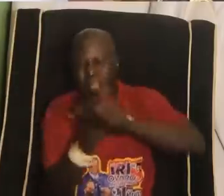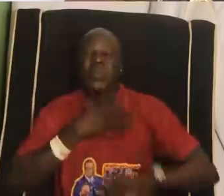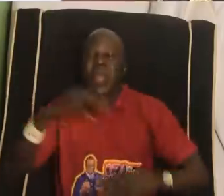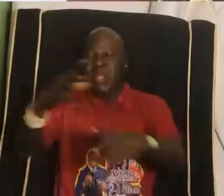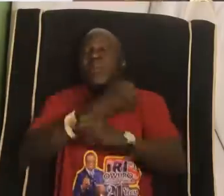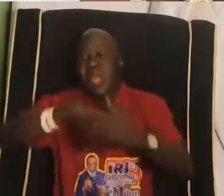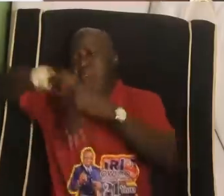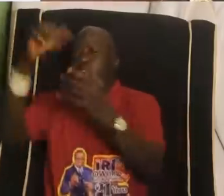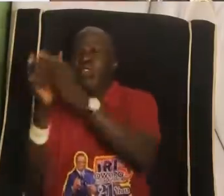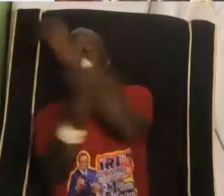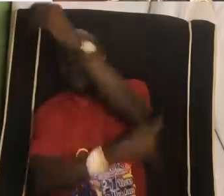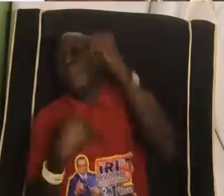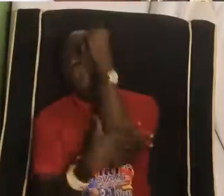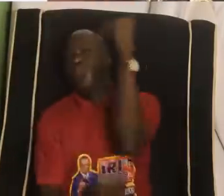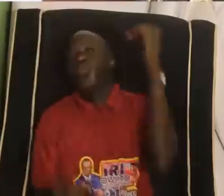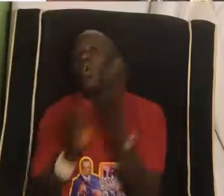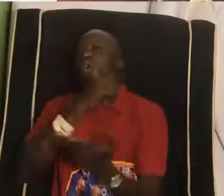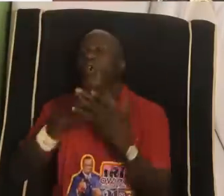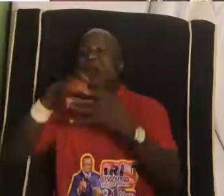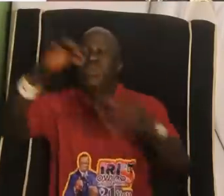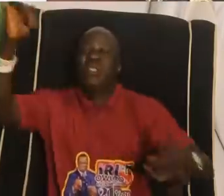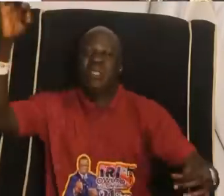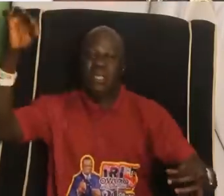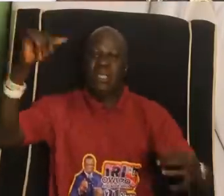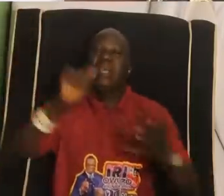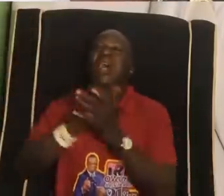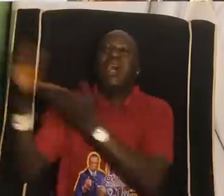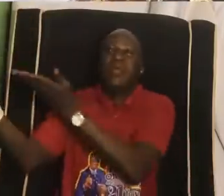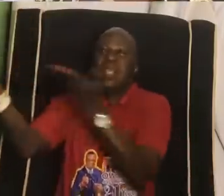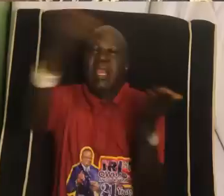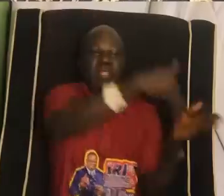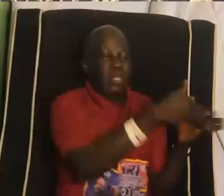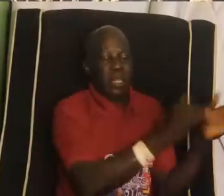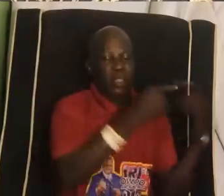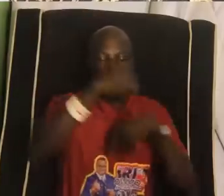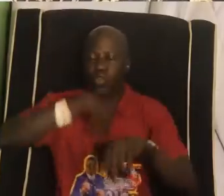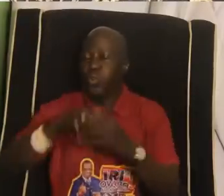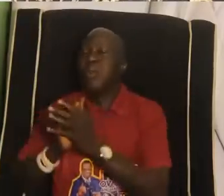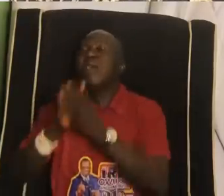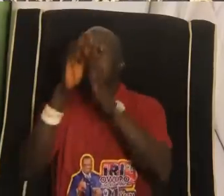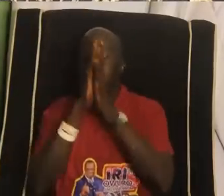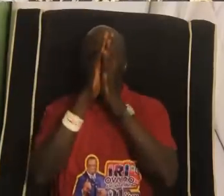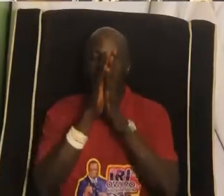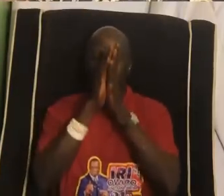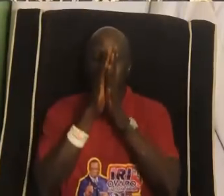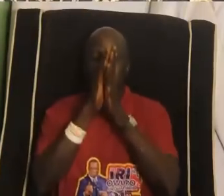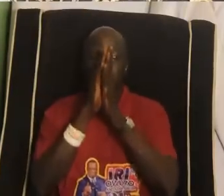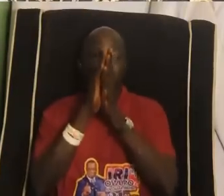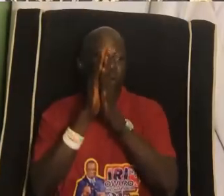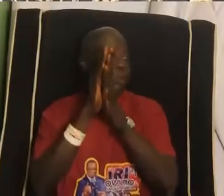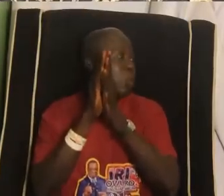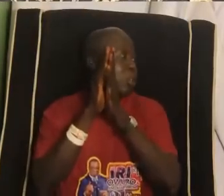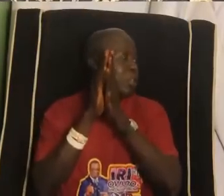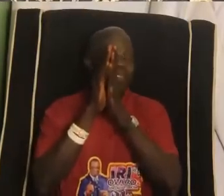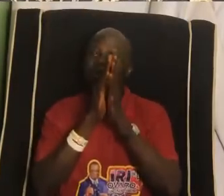This contract that will take away. Remember, God is me. Oh yeah, God. Oh God, Jesus.